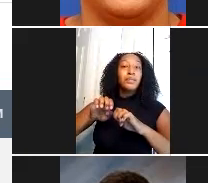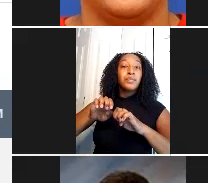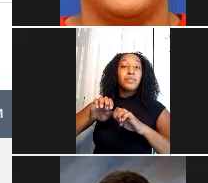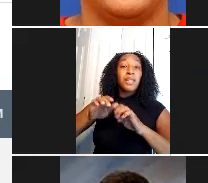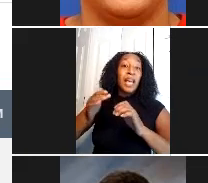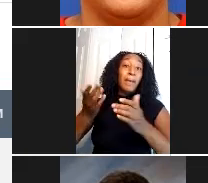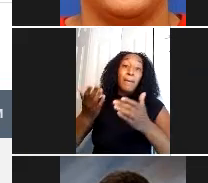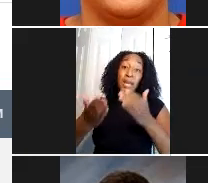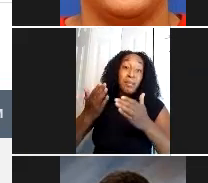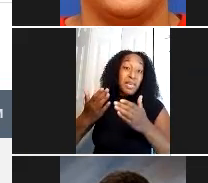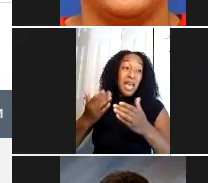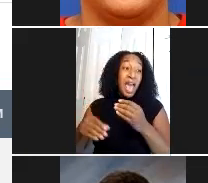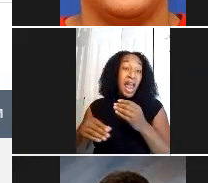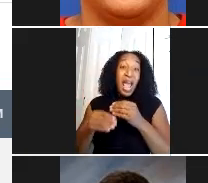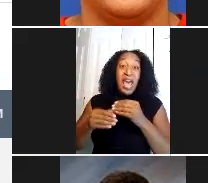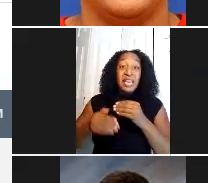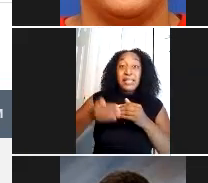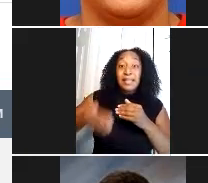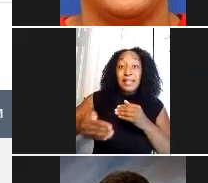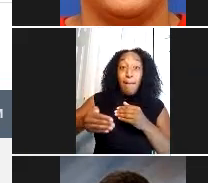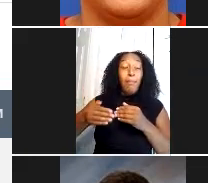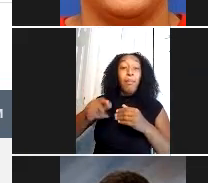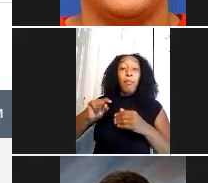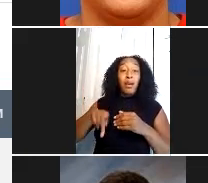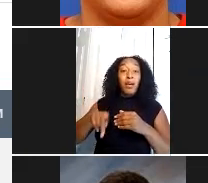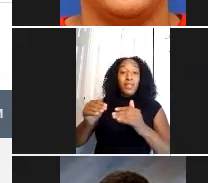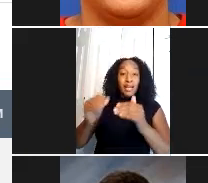experiment, data, results, conclusion.